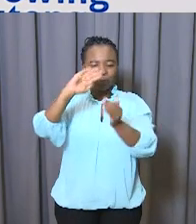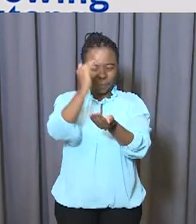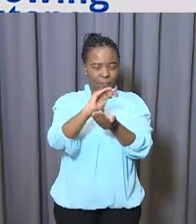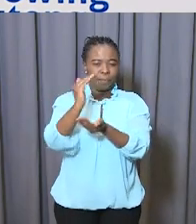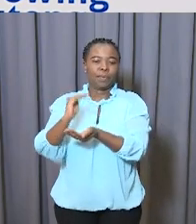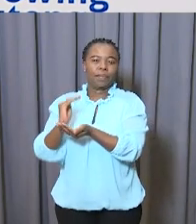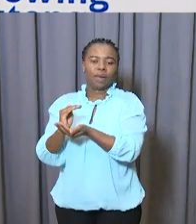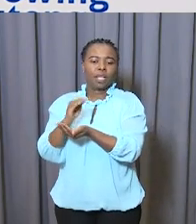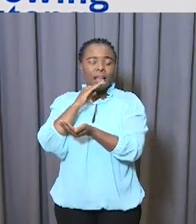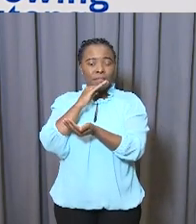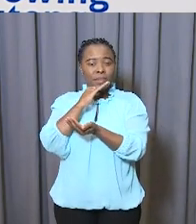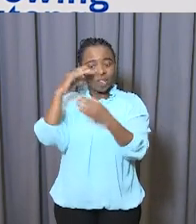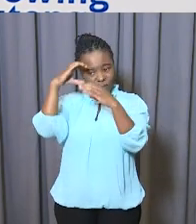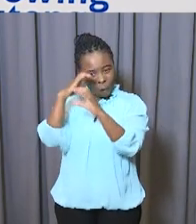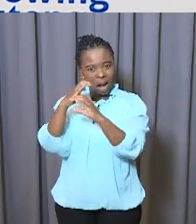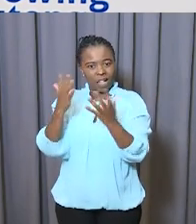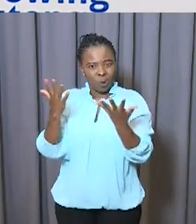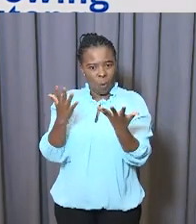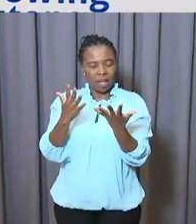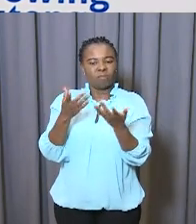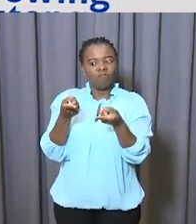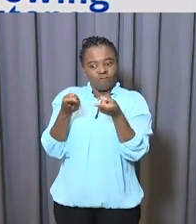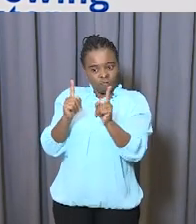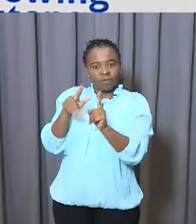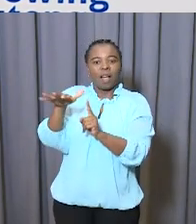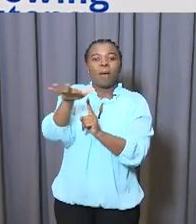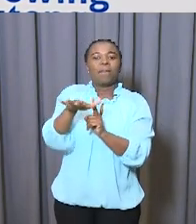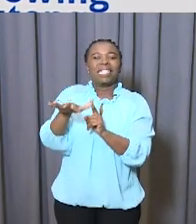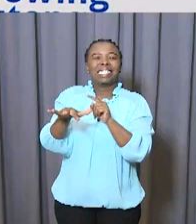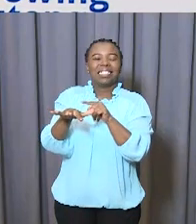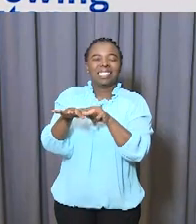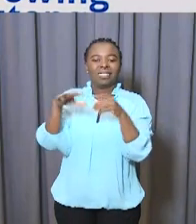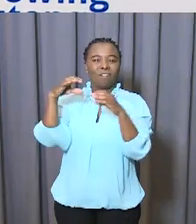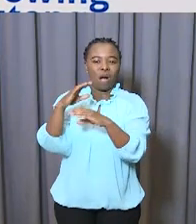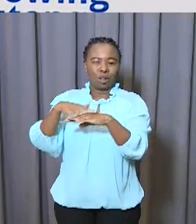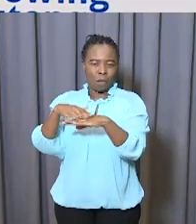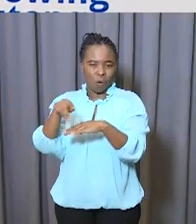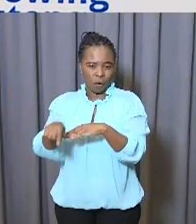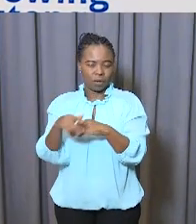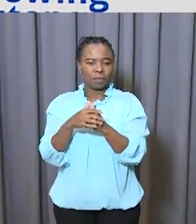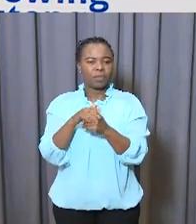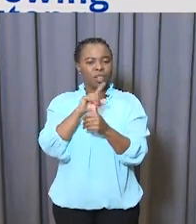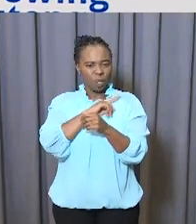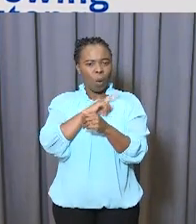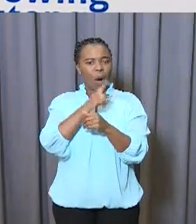on the hotspots as we have been doing, and minimize these outbreaks as we see them or as they